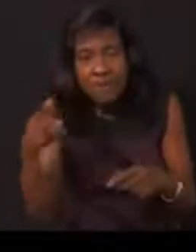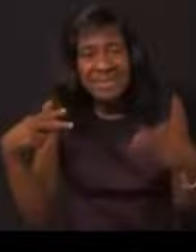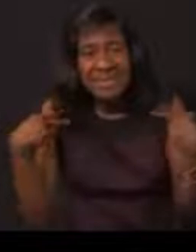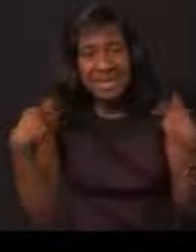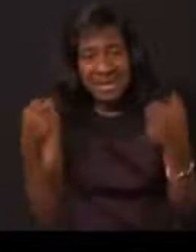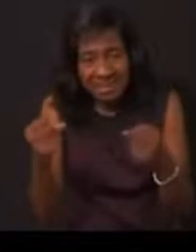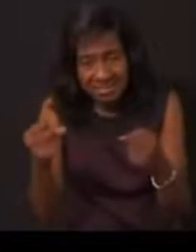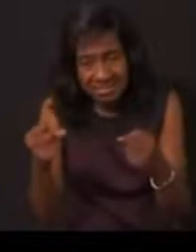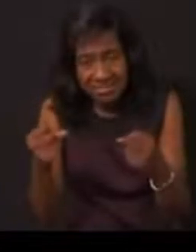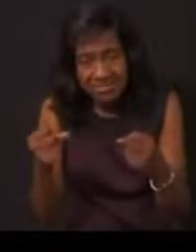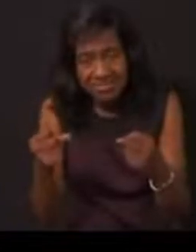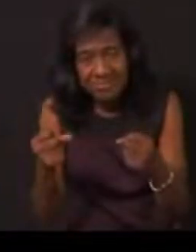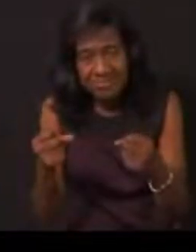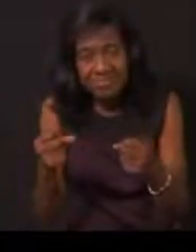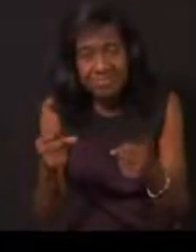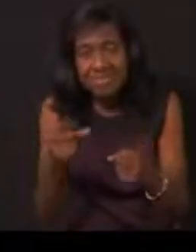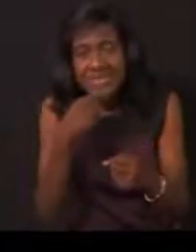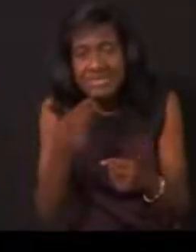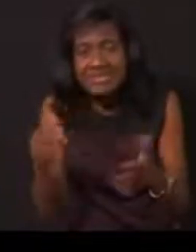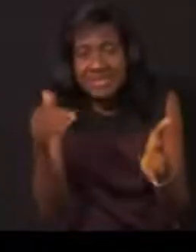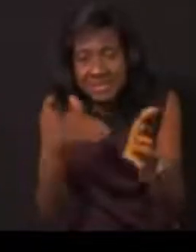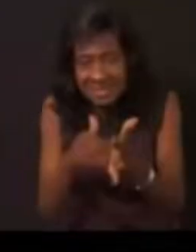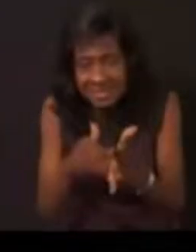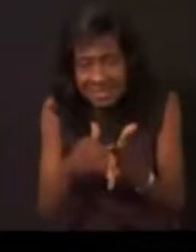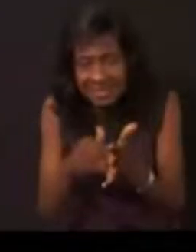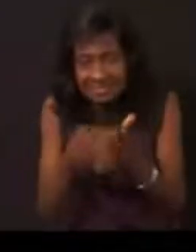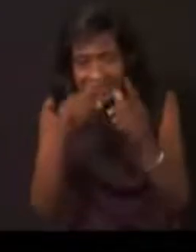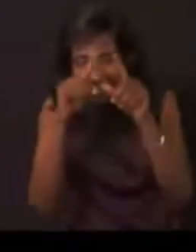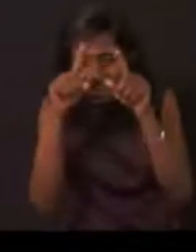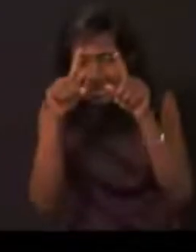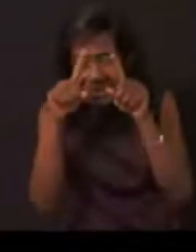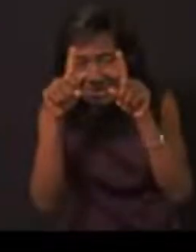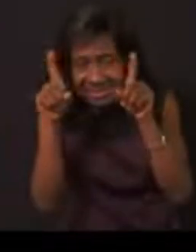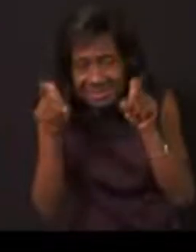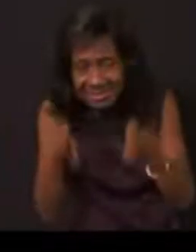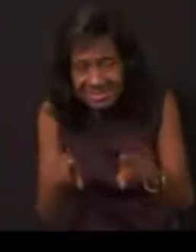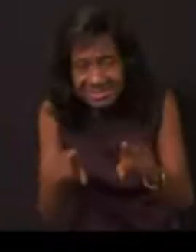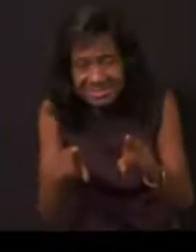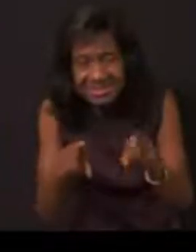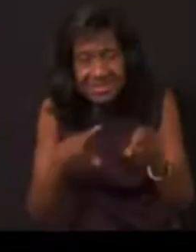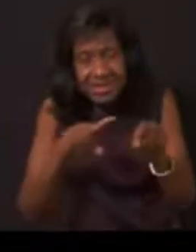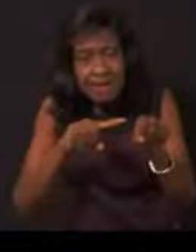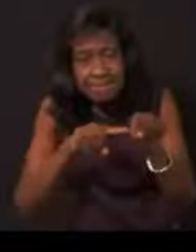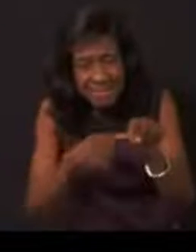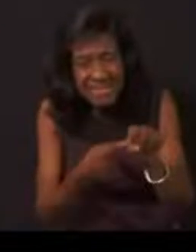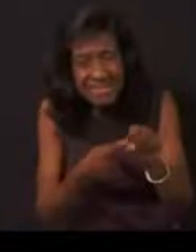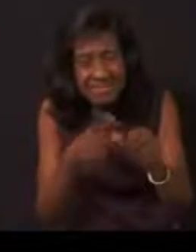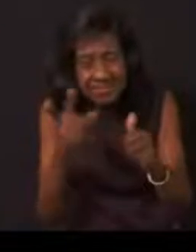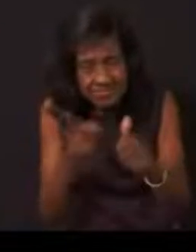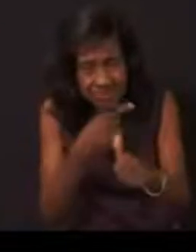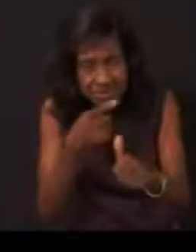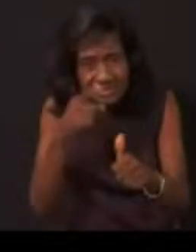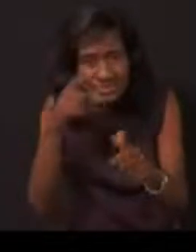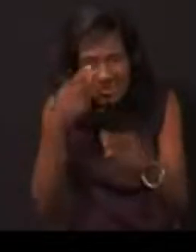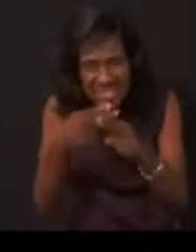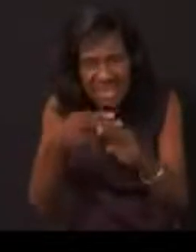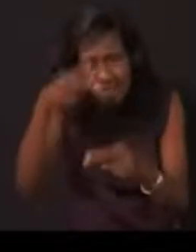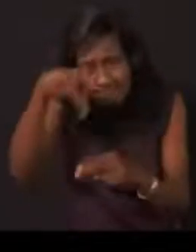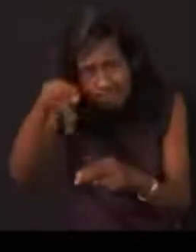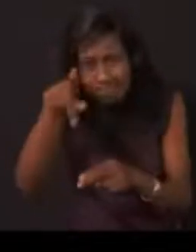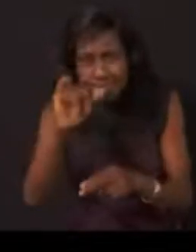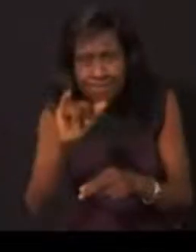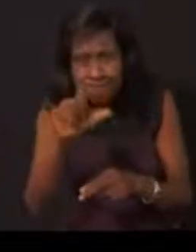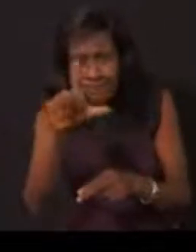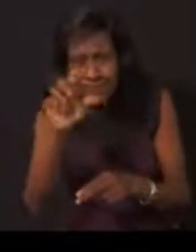want to emphasize again that this is a test, it's a pilot, which will allow us to evaluate